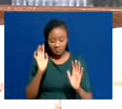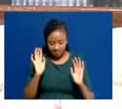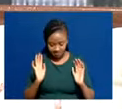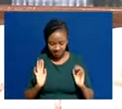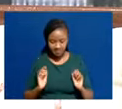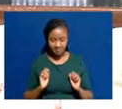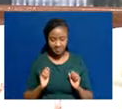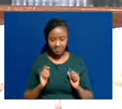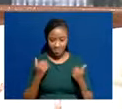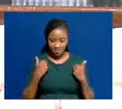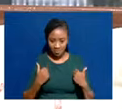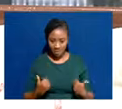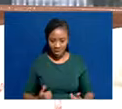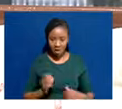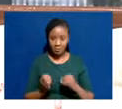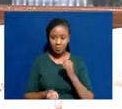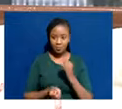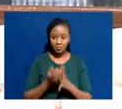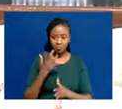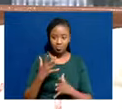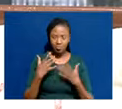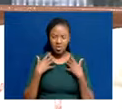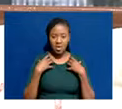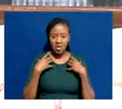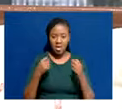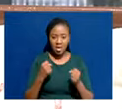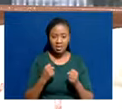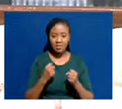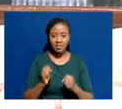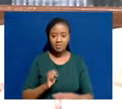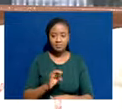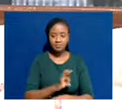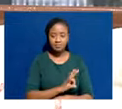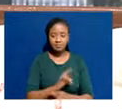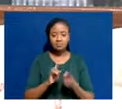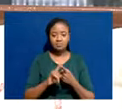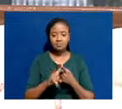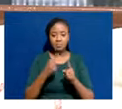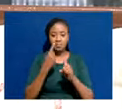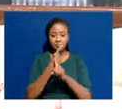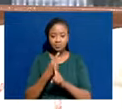task force. Professor Olive Mugenda, Dr. Githinji Gitahi,